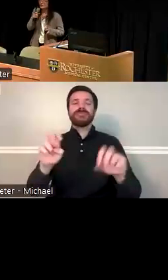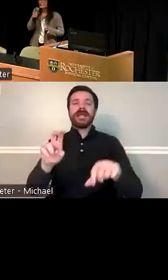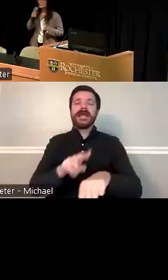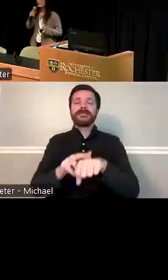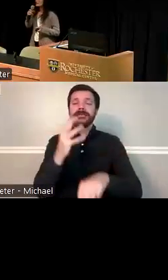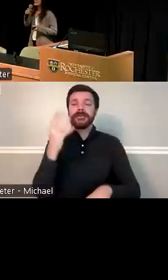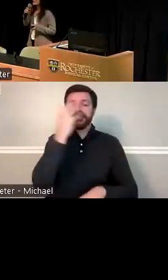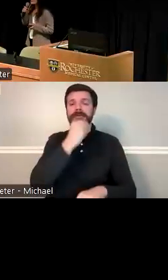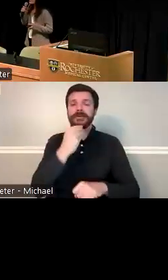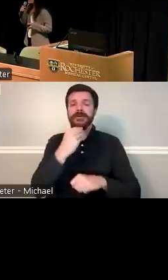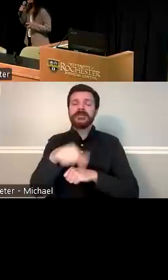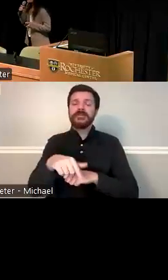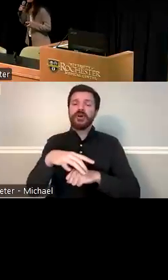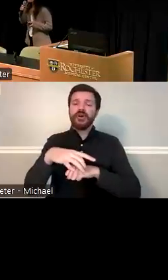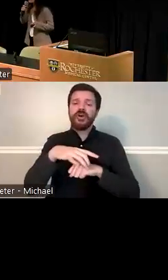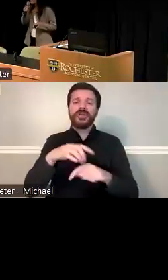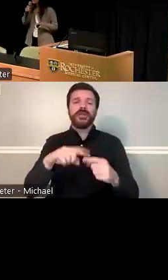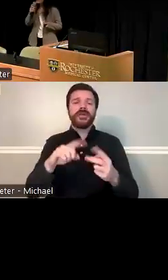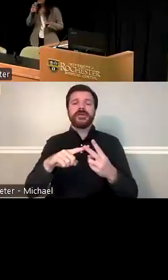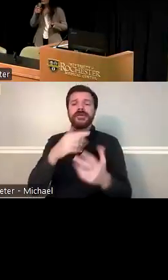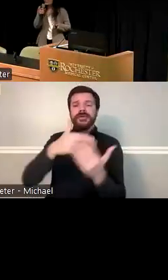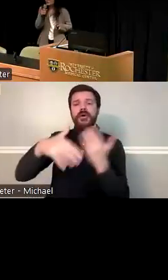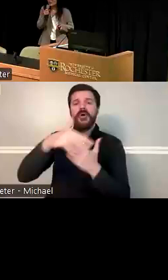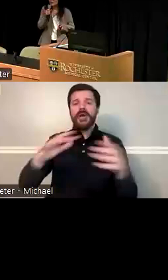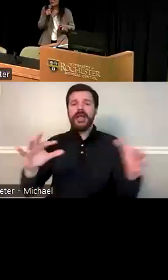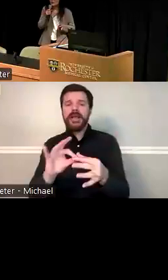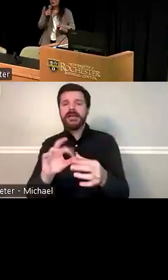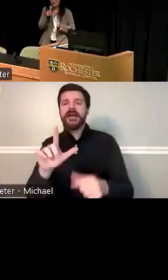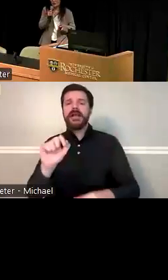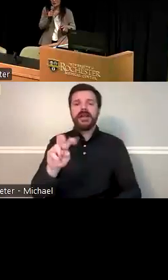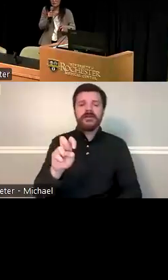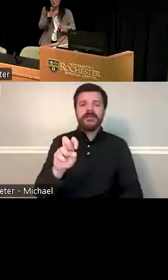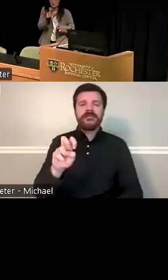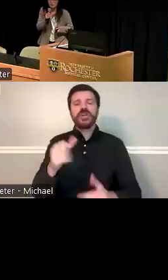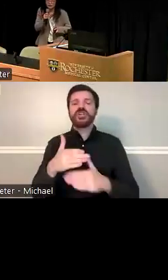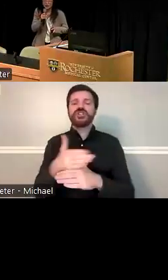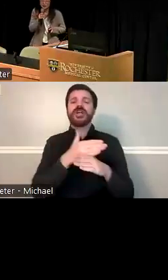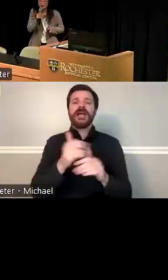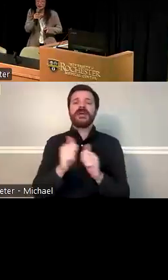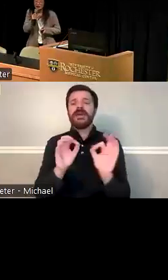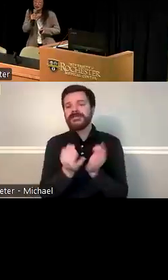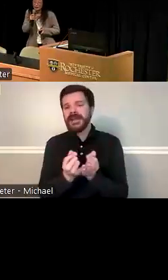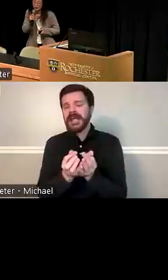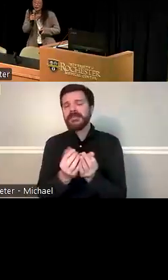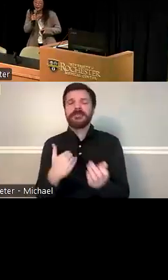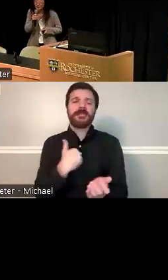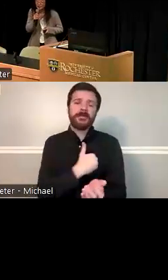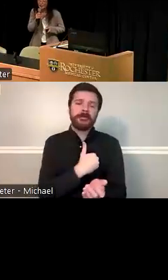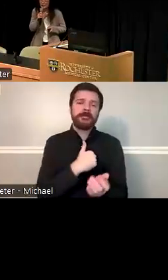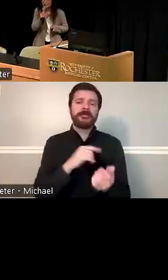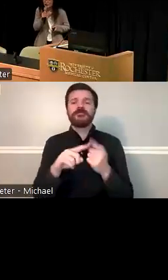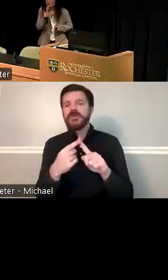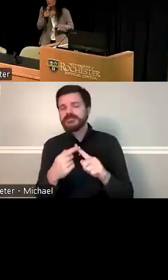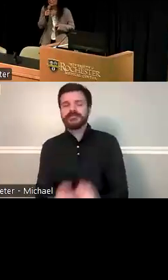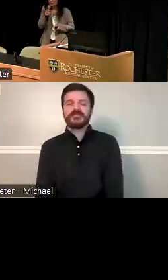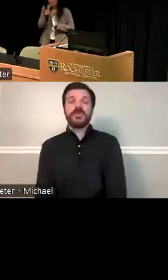this earth, or the social connection and the love that you can share with your family members and friends. Or it could be that